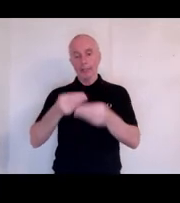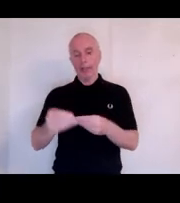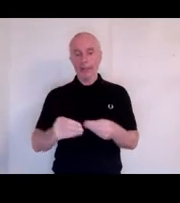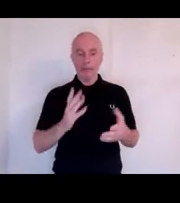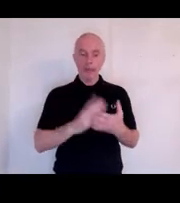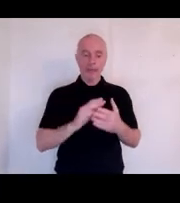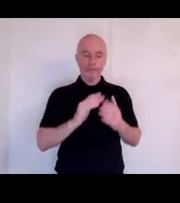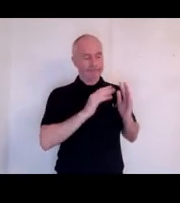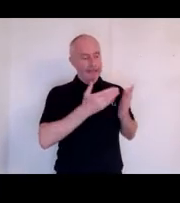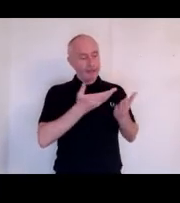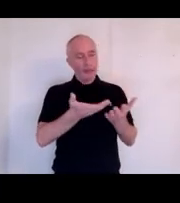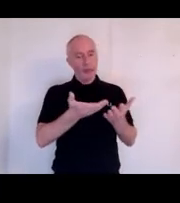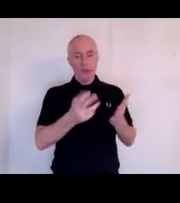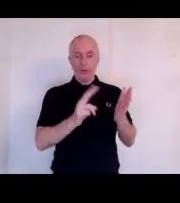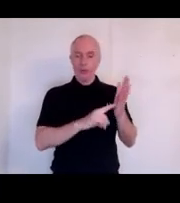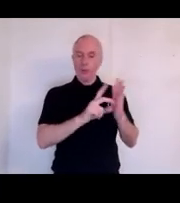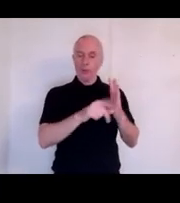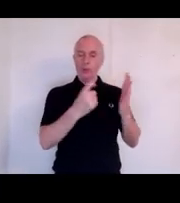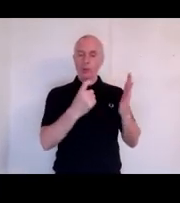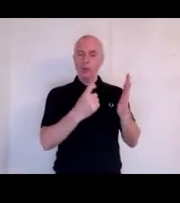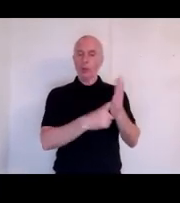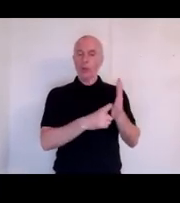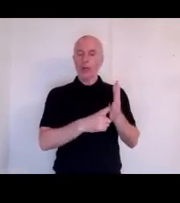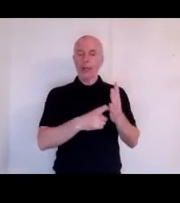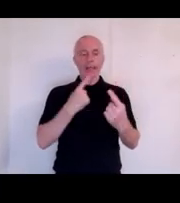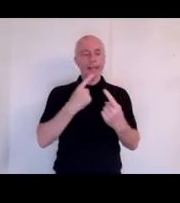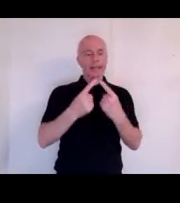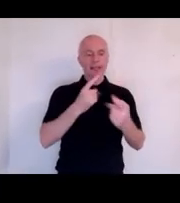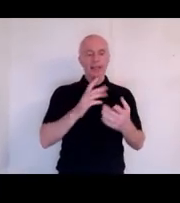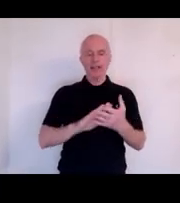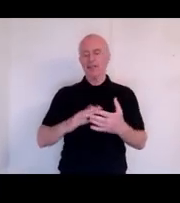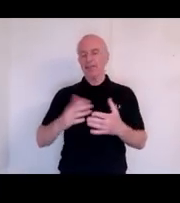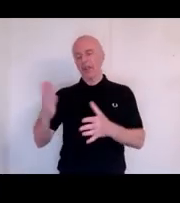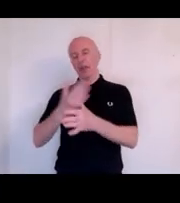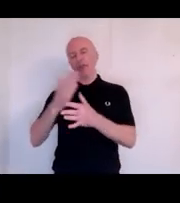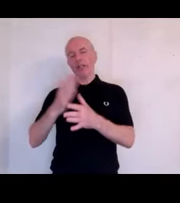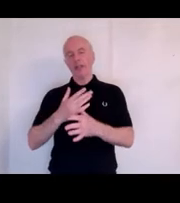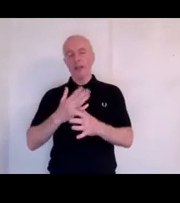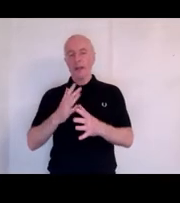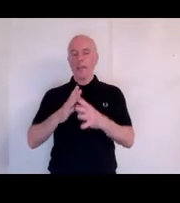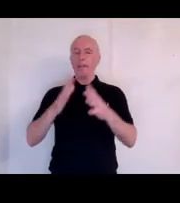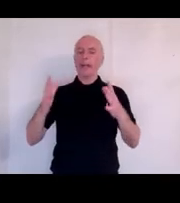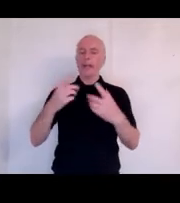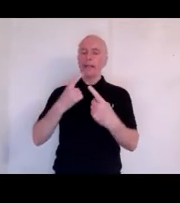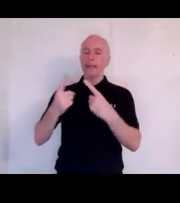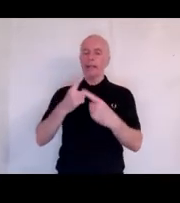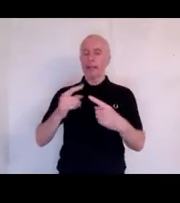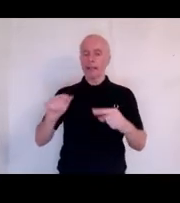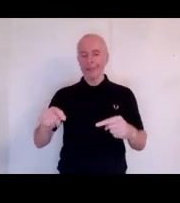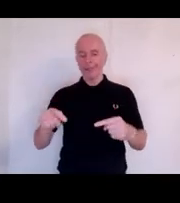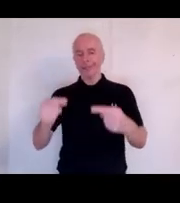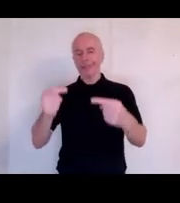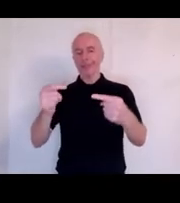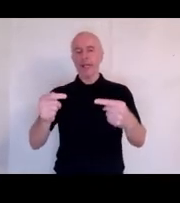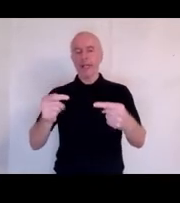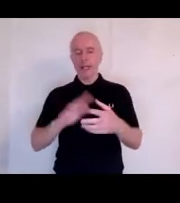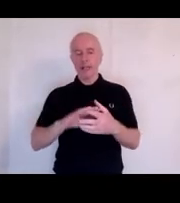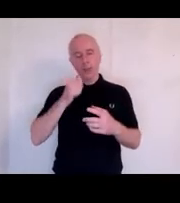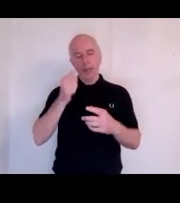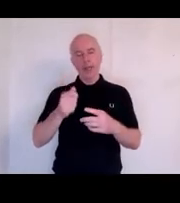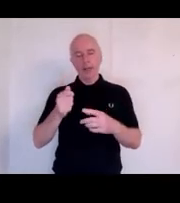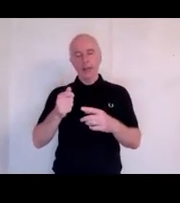to nuclear data and I've called it the original Big Data Challenge and I'll come back to that FEMA a couple of times through tonight's talk.